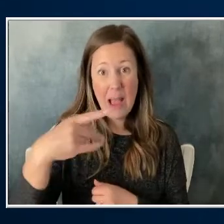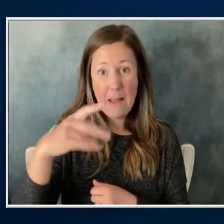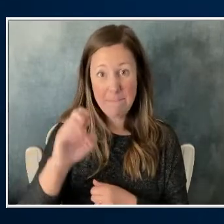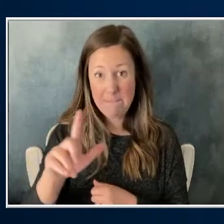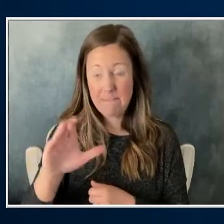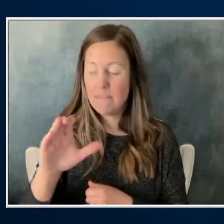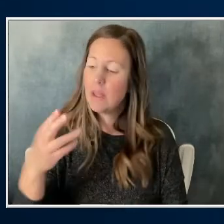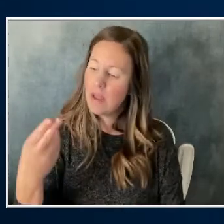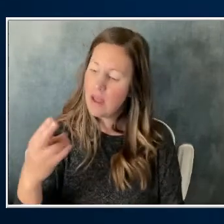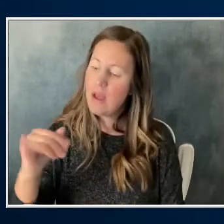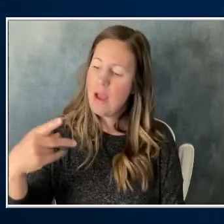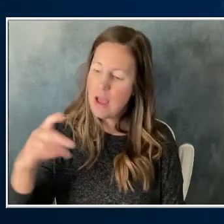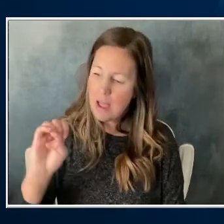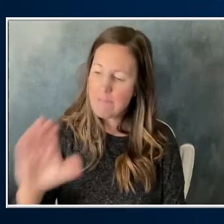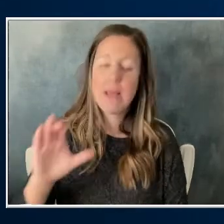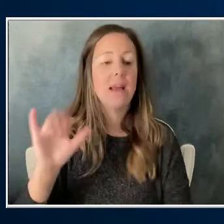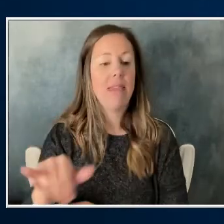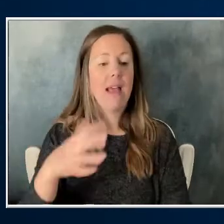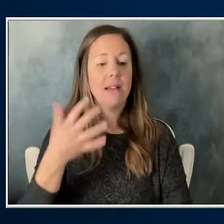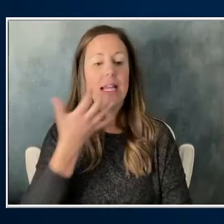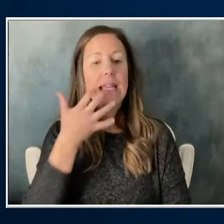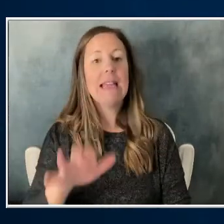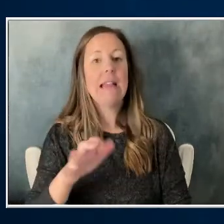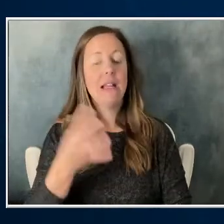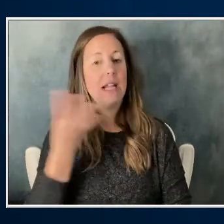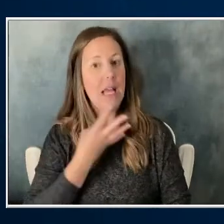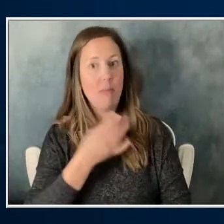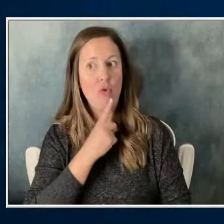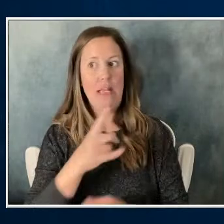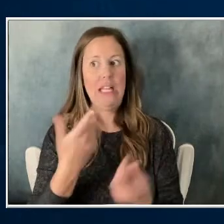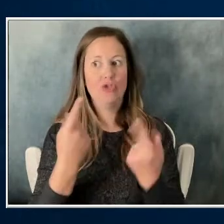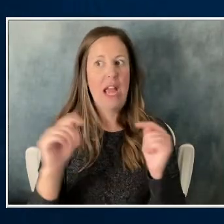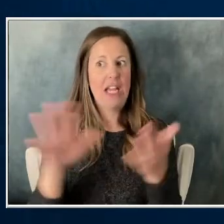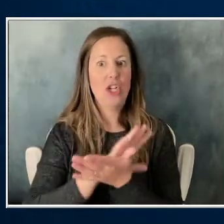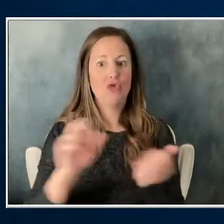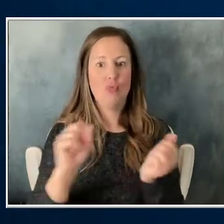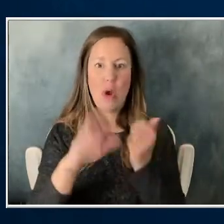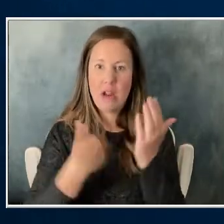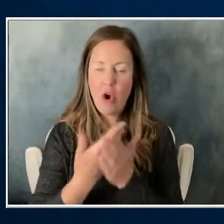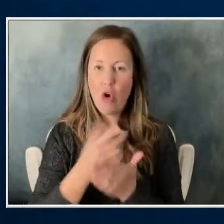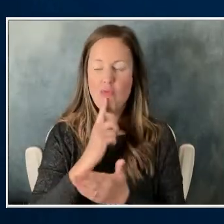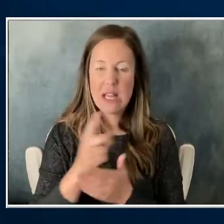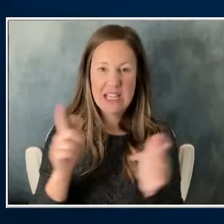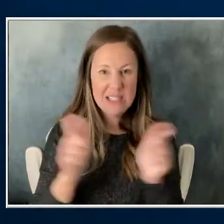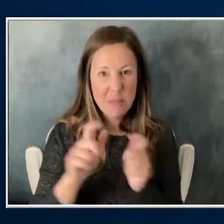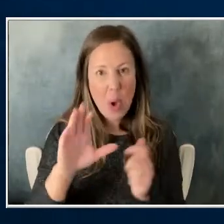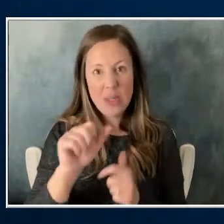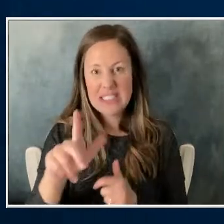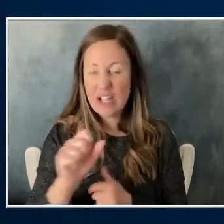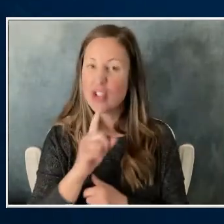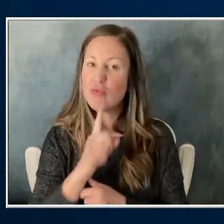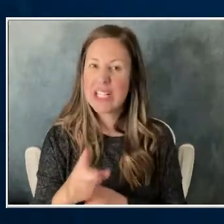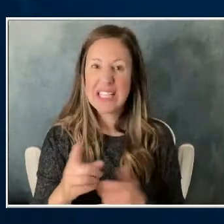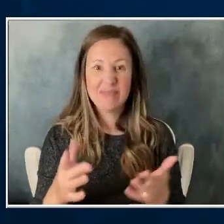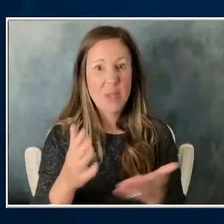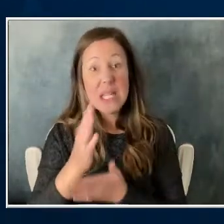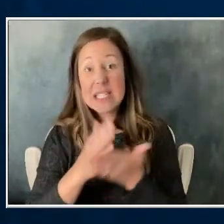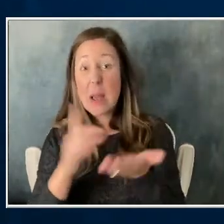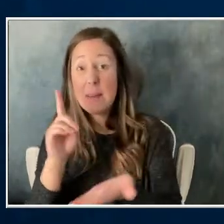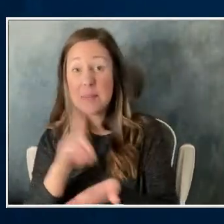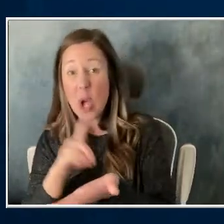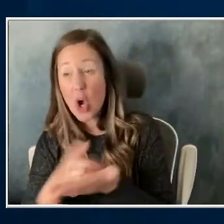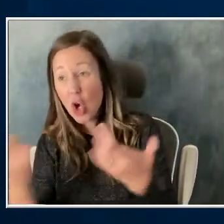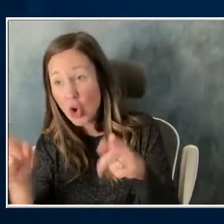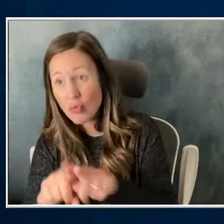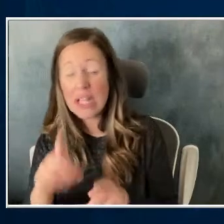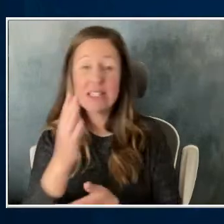those tiny cells, or at least help destroy them. Again, it's very controversial in stomach cancer. We use it commonly for other types of cancer. And the reason